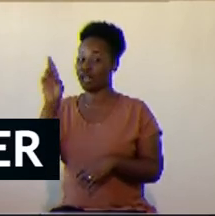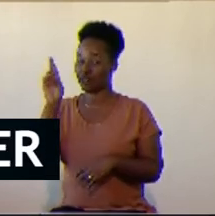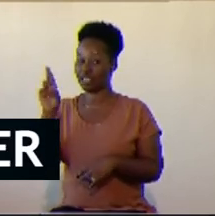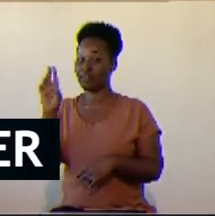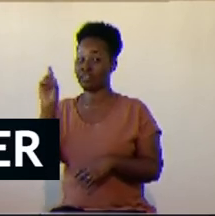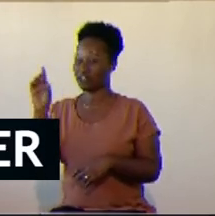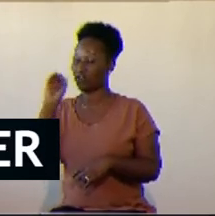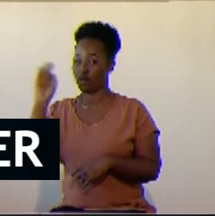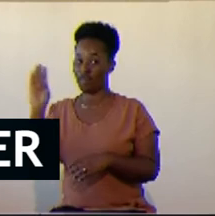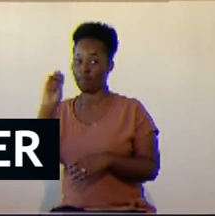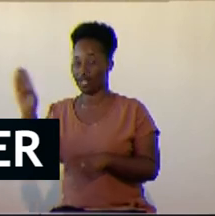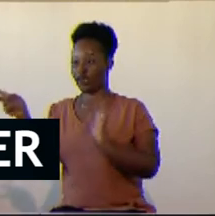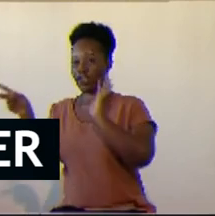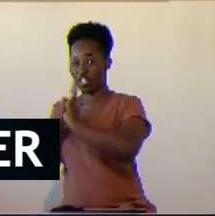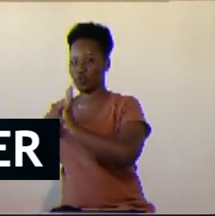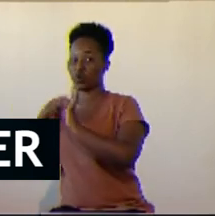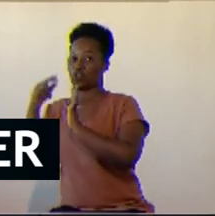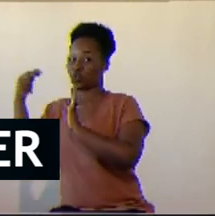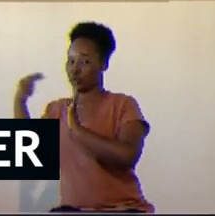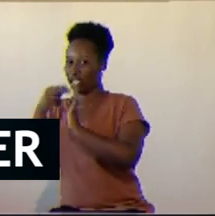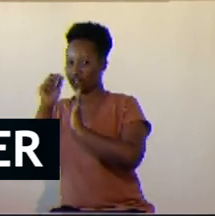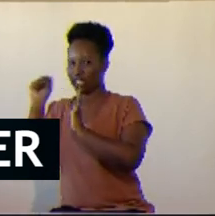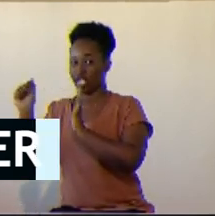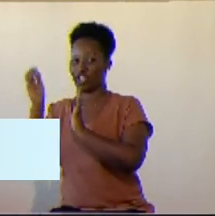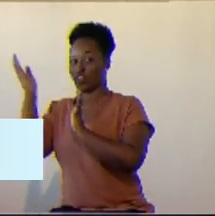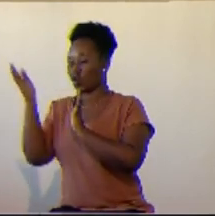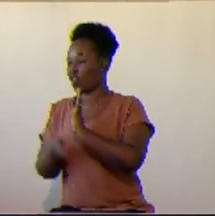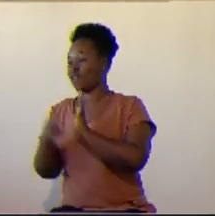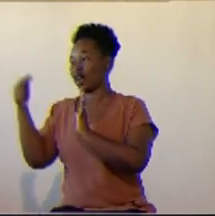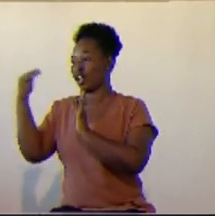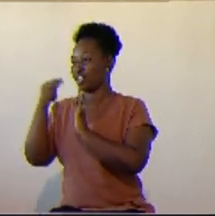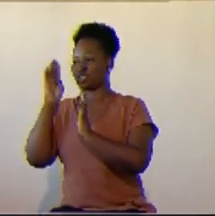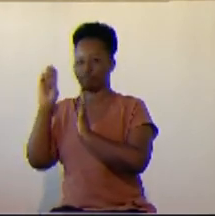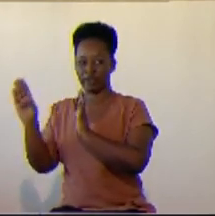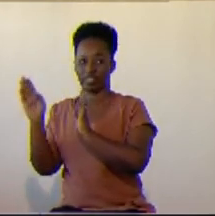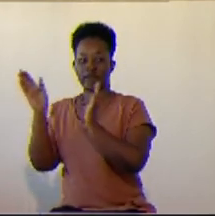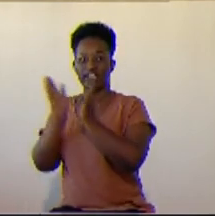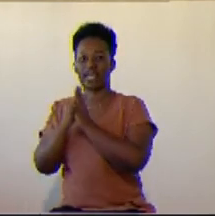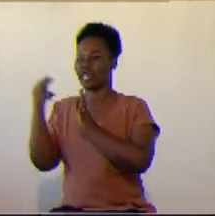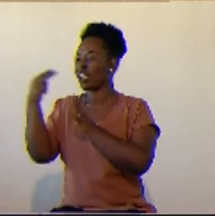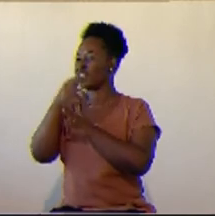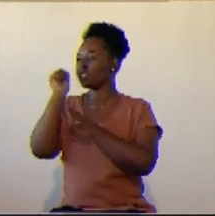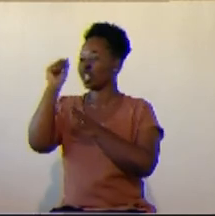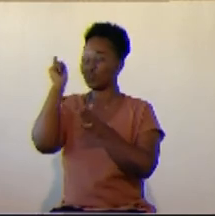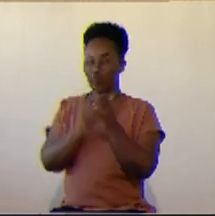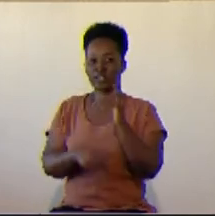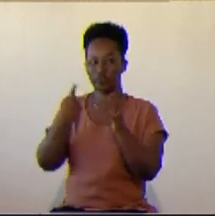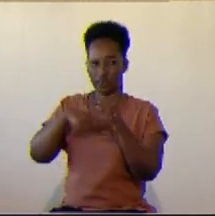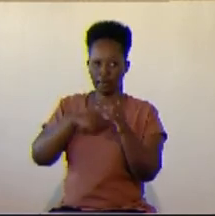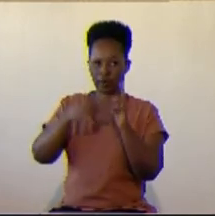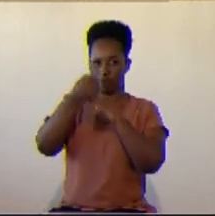B is going to be equal to HA over HB. And what is our HA? We have already discovered it